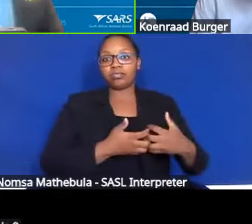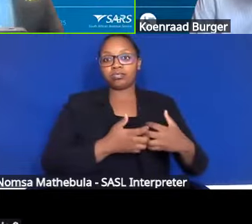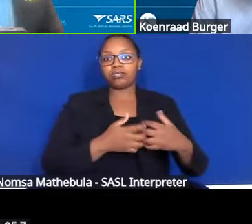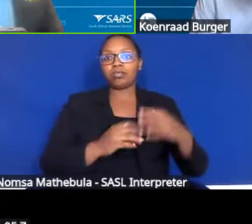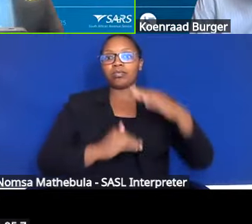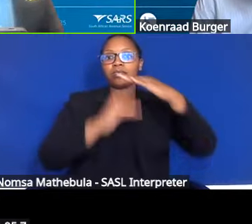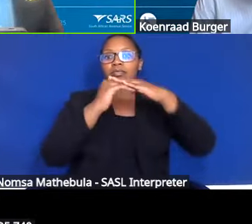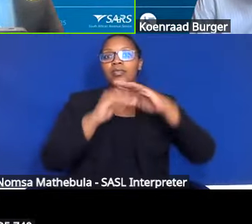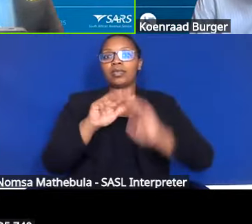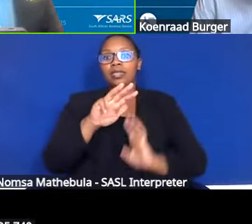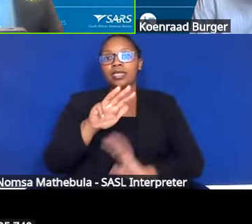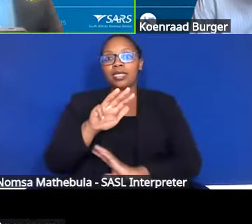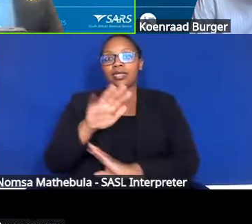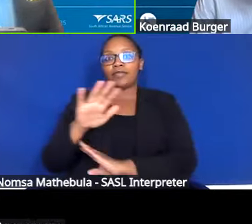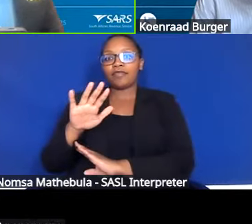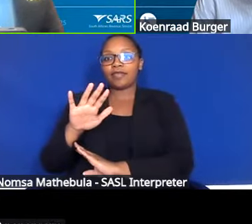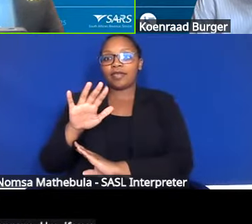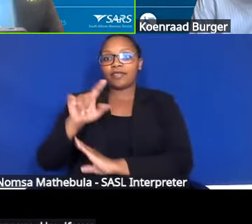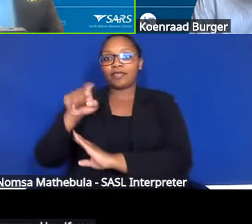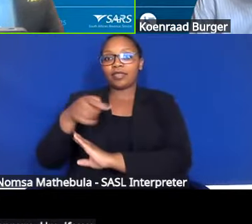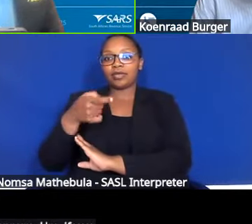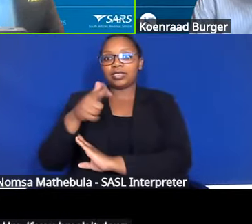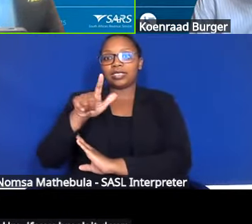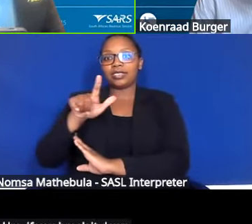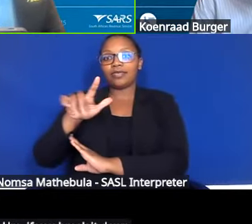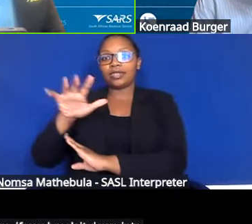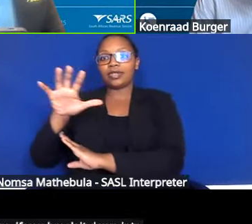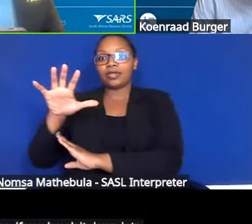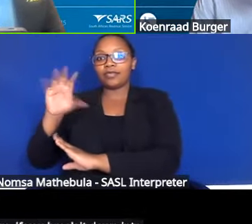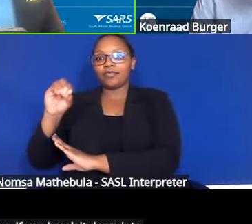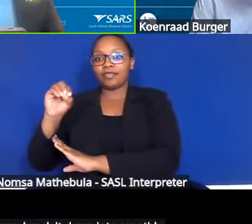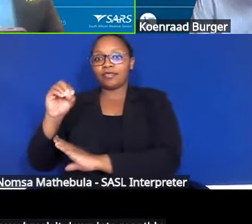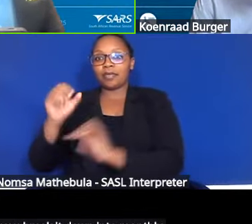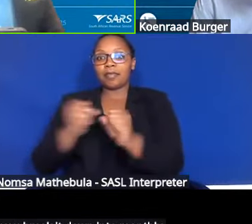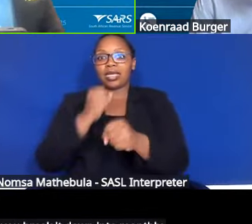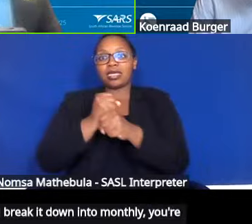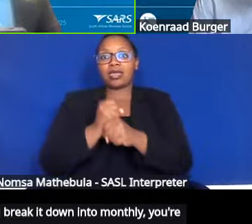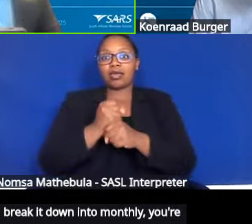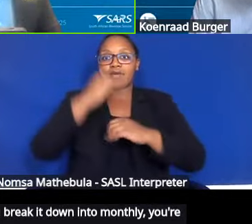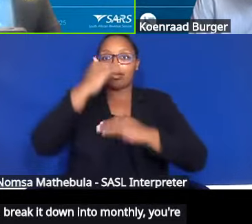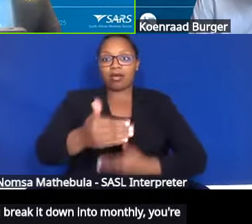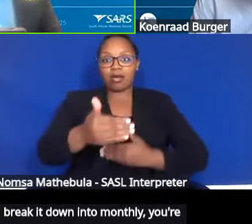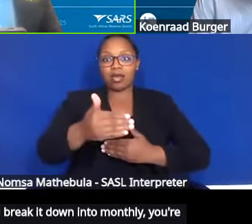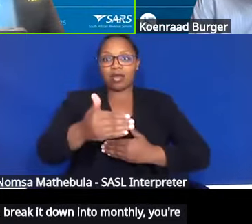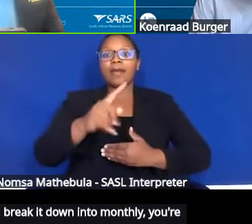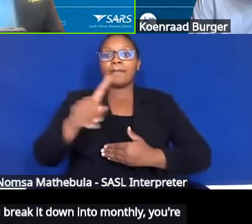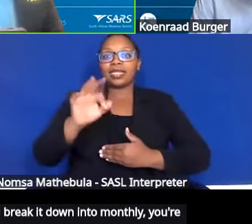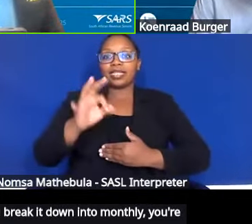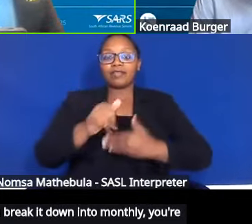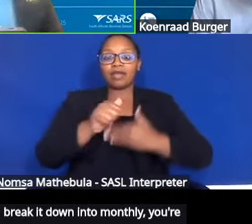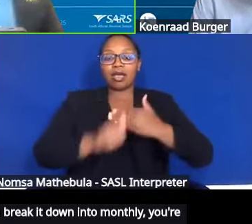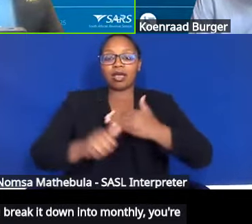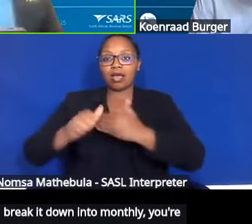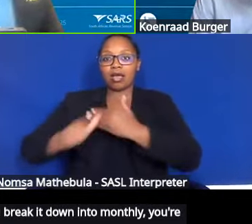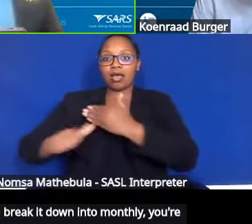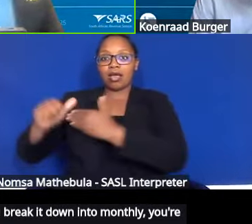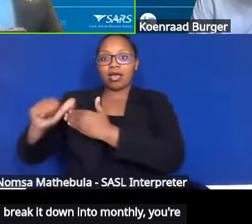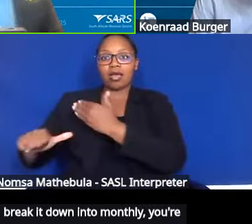95,750 per annum. If you break it down into monthly, you're looking at an amount of